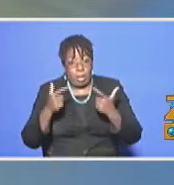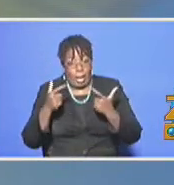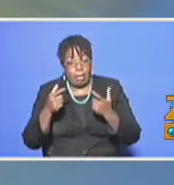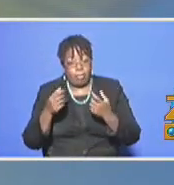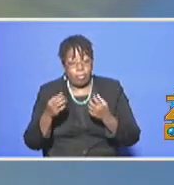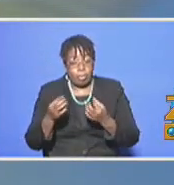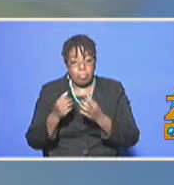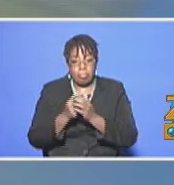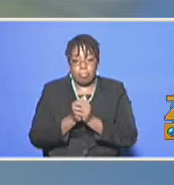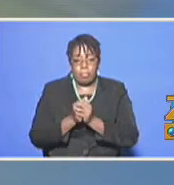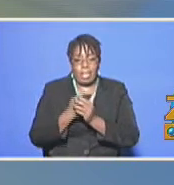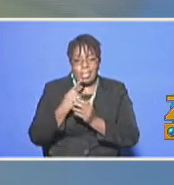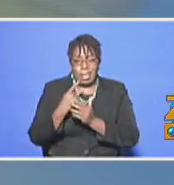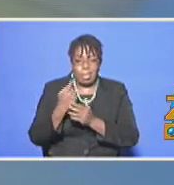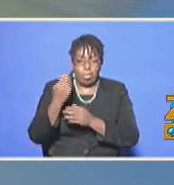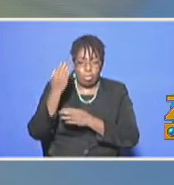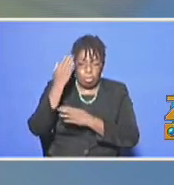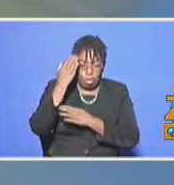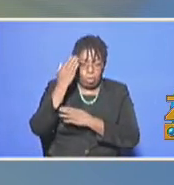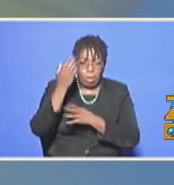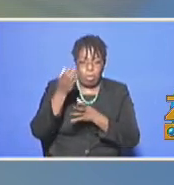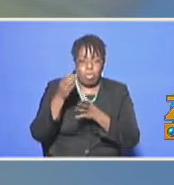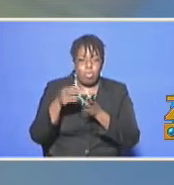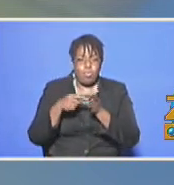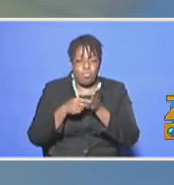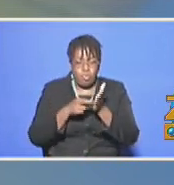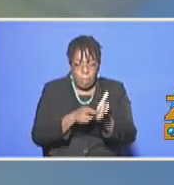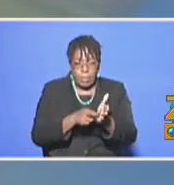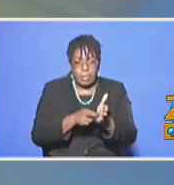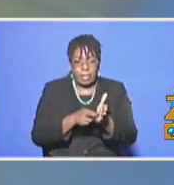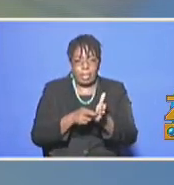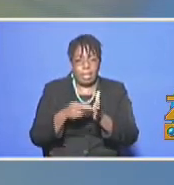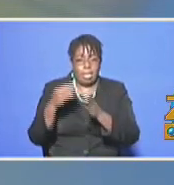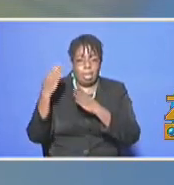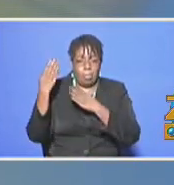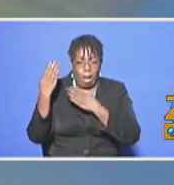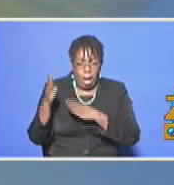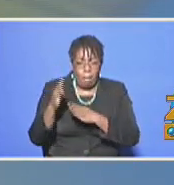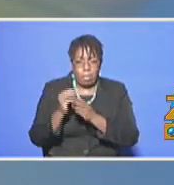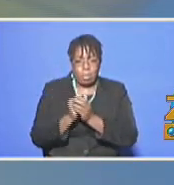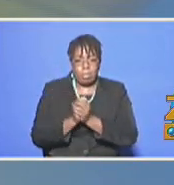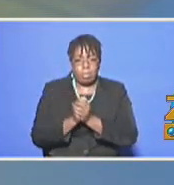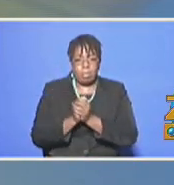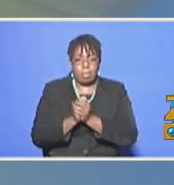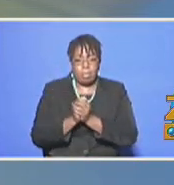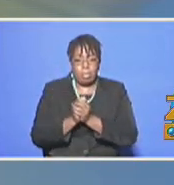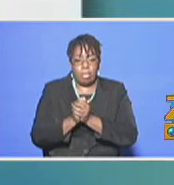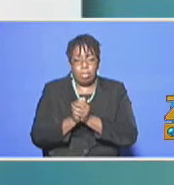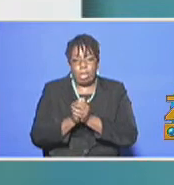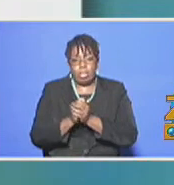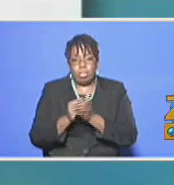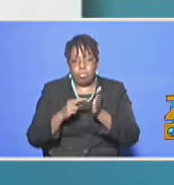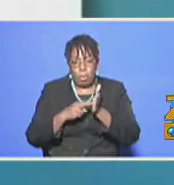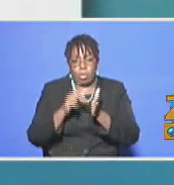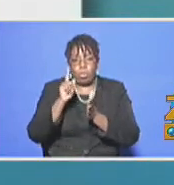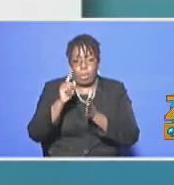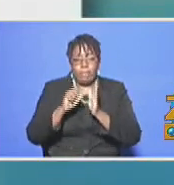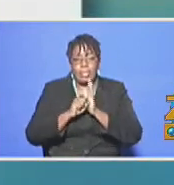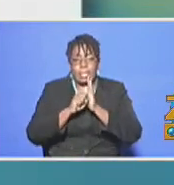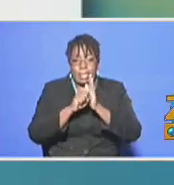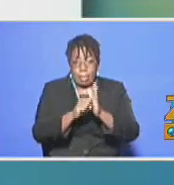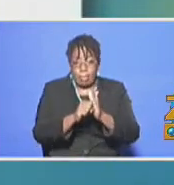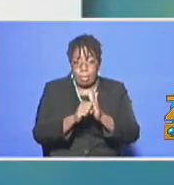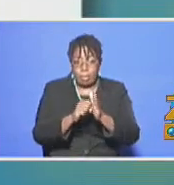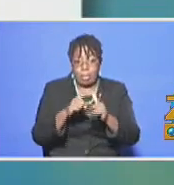I looked at it and I said, well, if I want to represent the Bahamas, why not, represent with one of our national symbols? And then